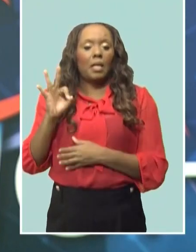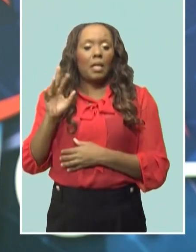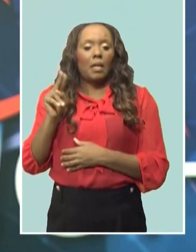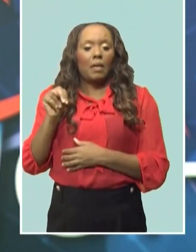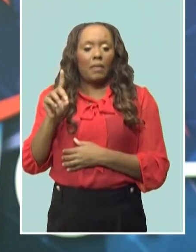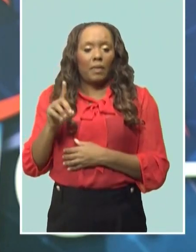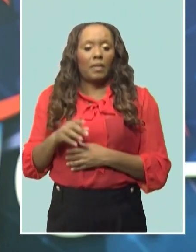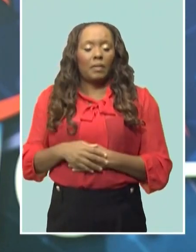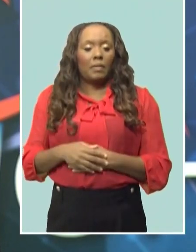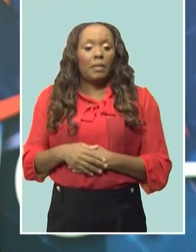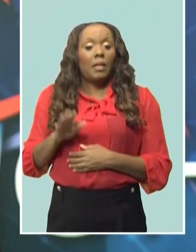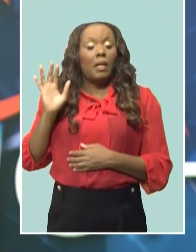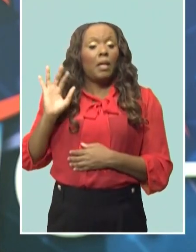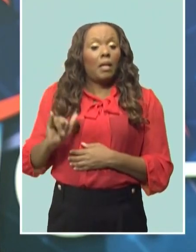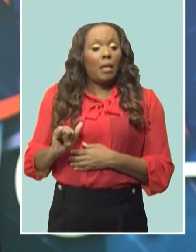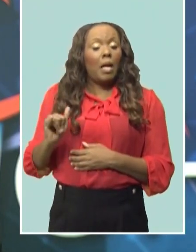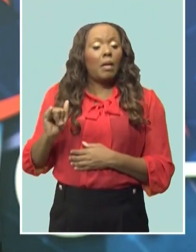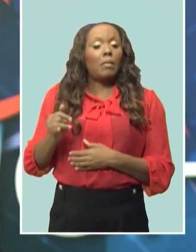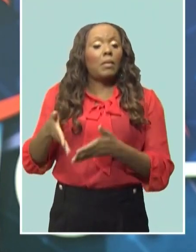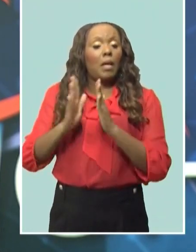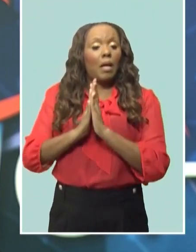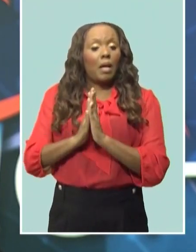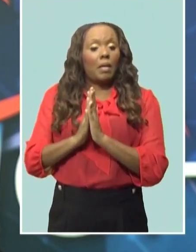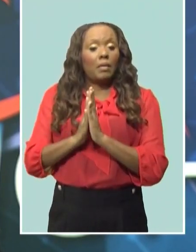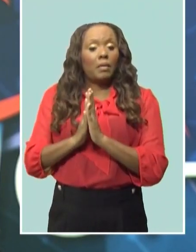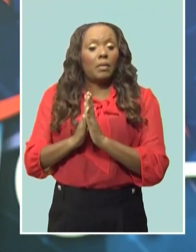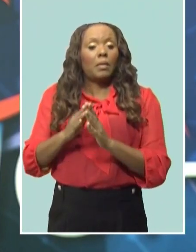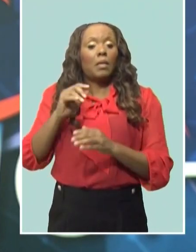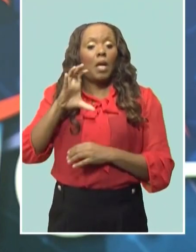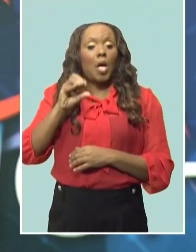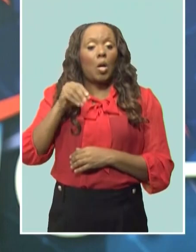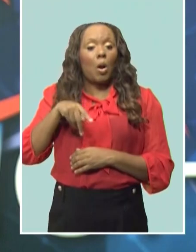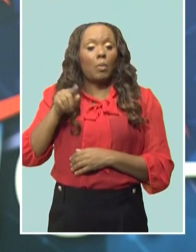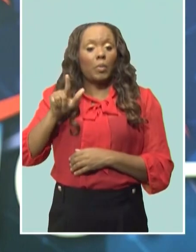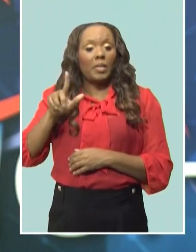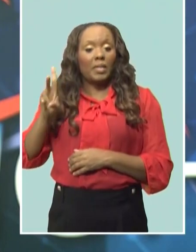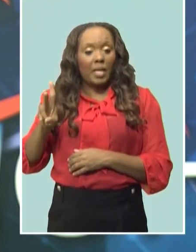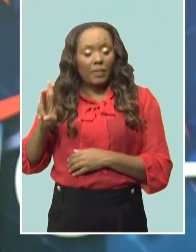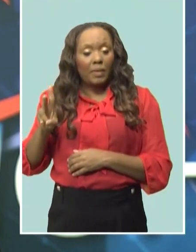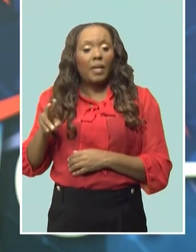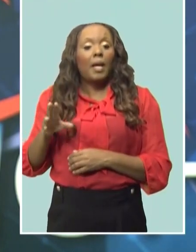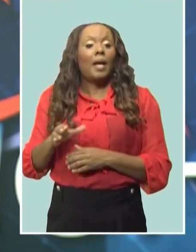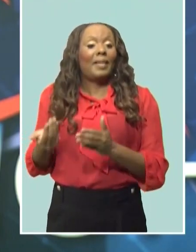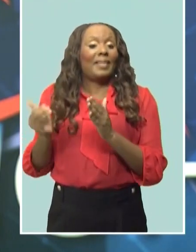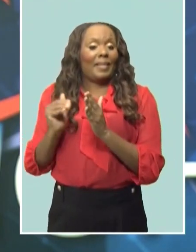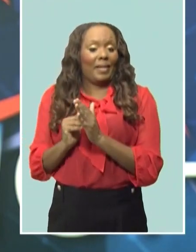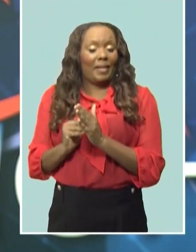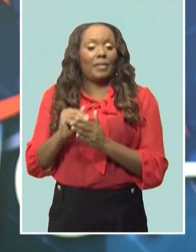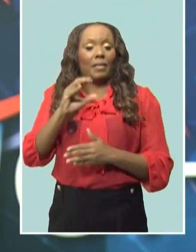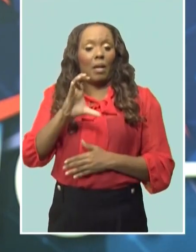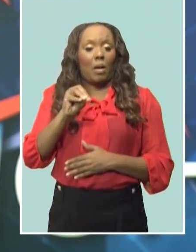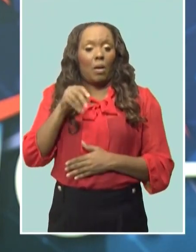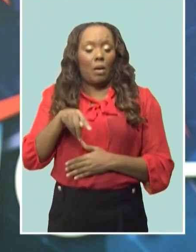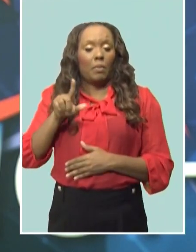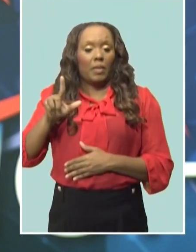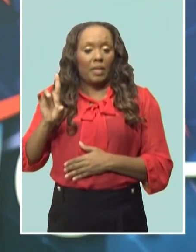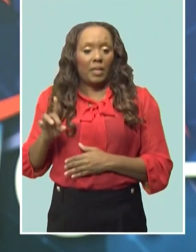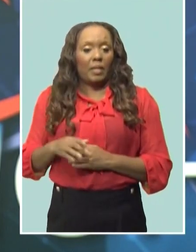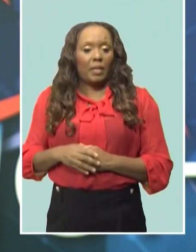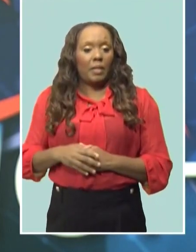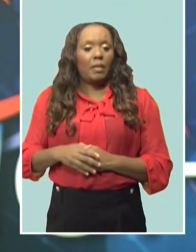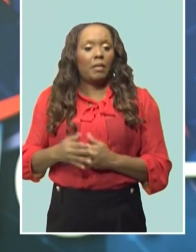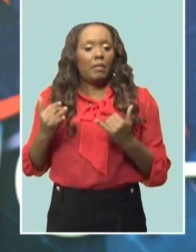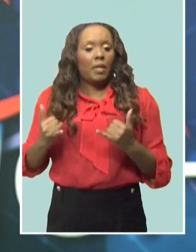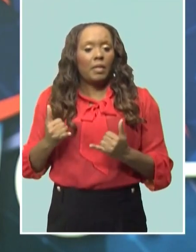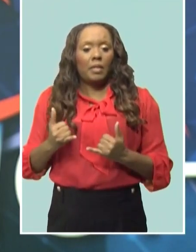of 2022 and approved at COP28 in Dubai. Currently, Ms. Motley notes it has not even met the $1 billion